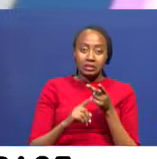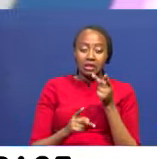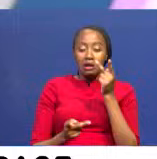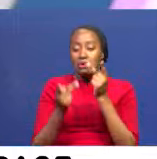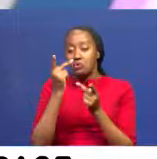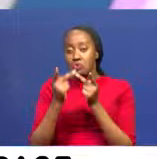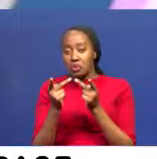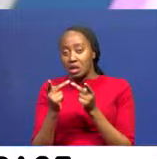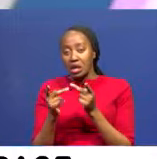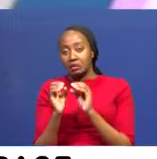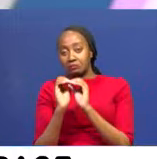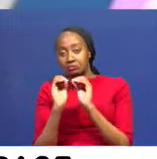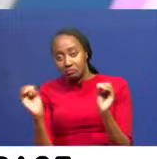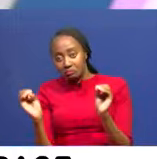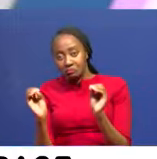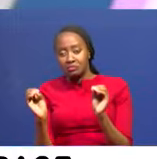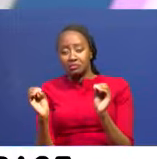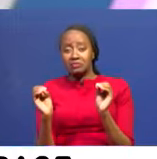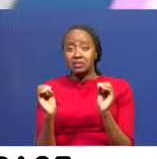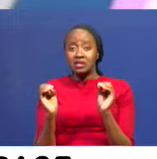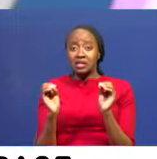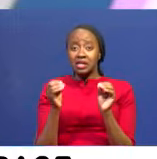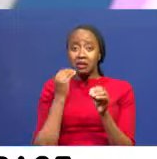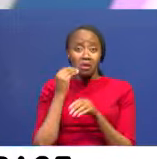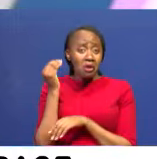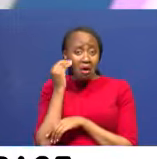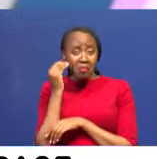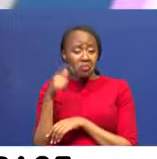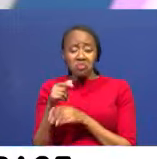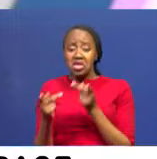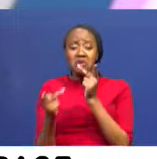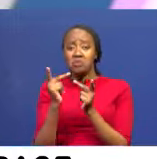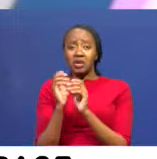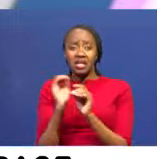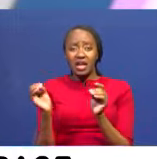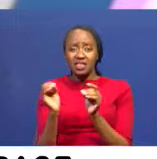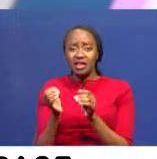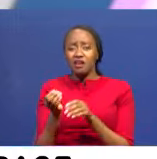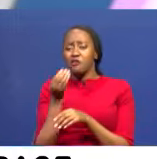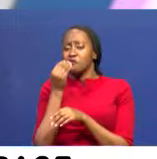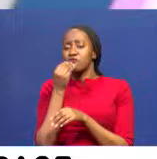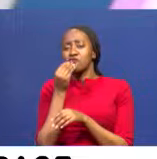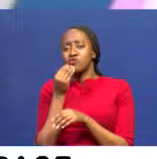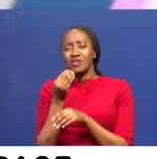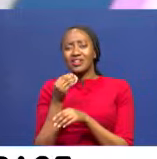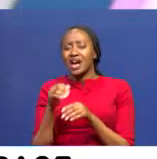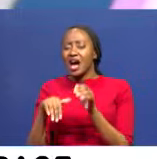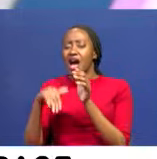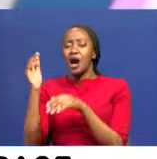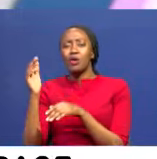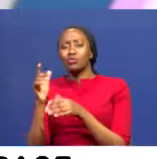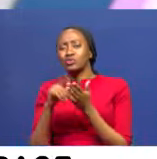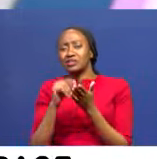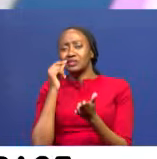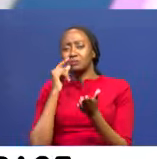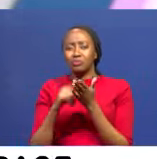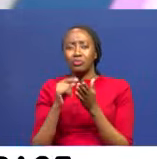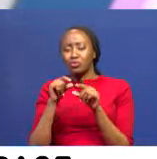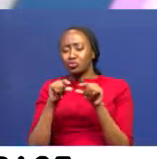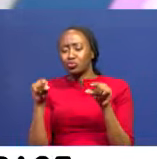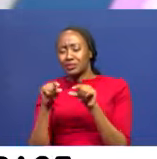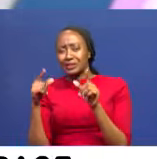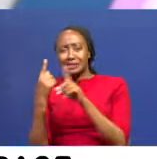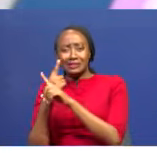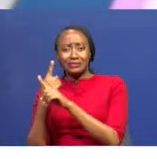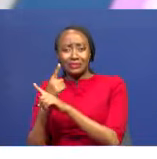which I don't know why we are doing that. We are cooking less in our homes. We are eating a lot of fast food or preferring fast food as our